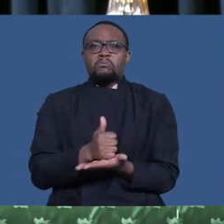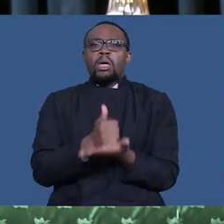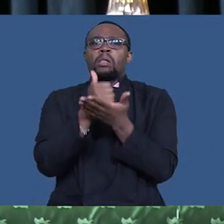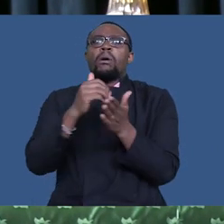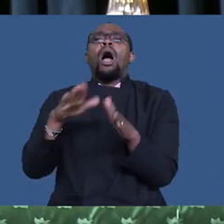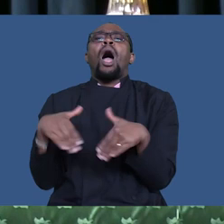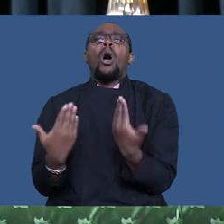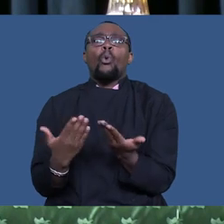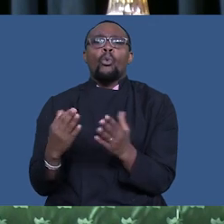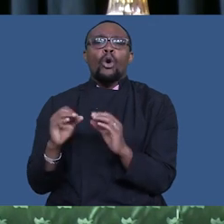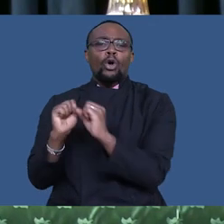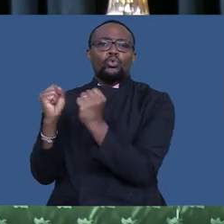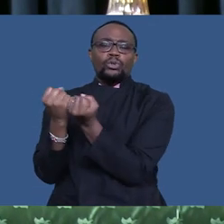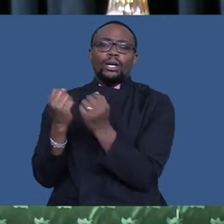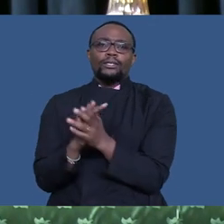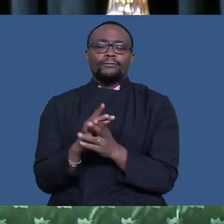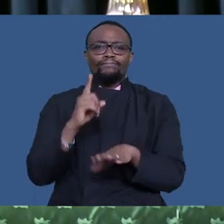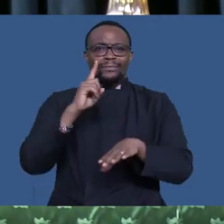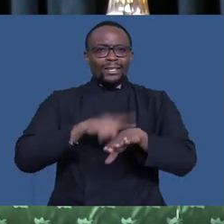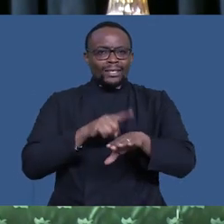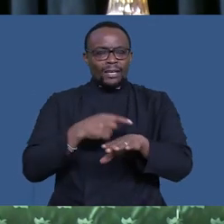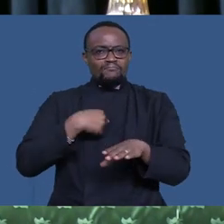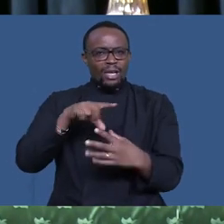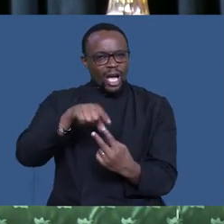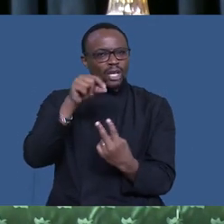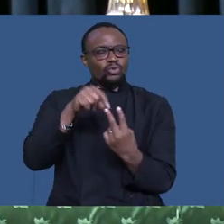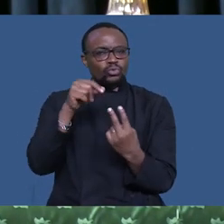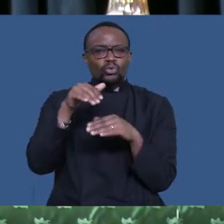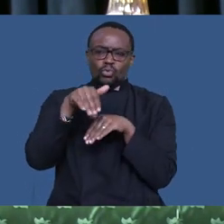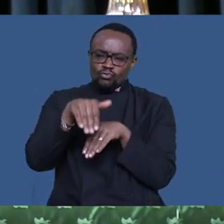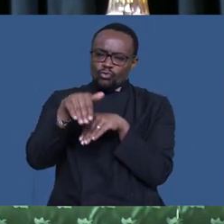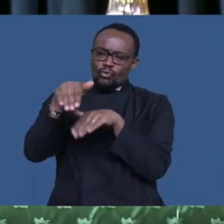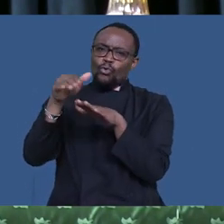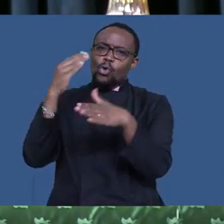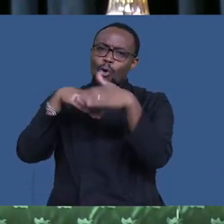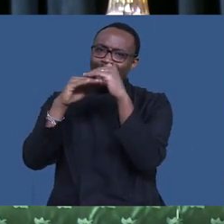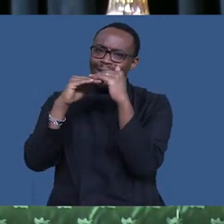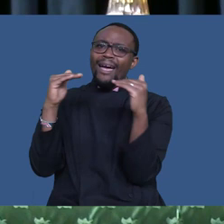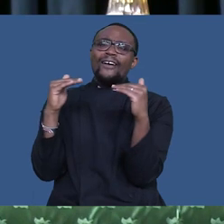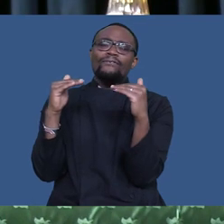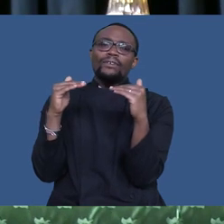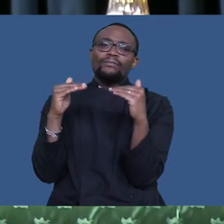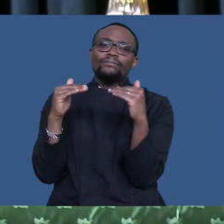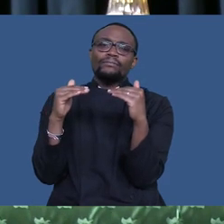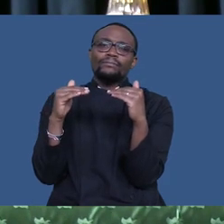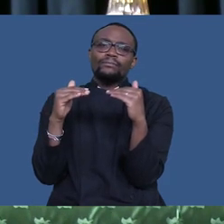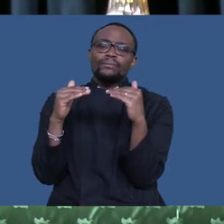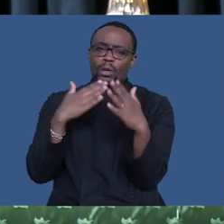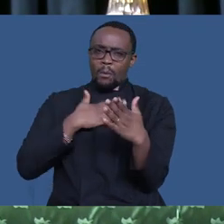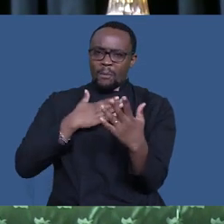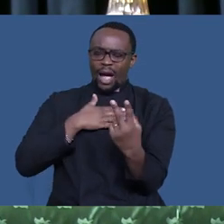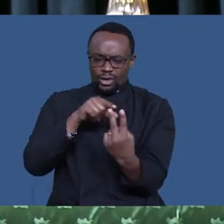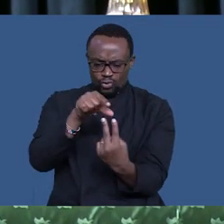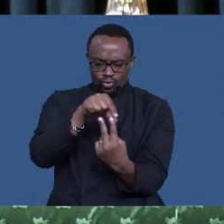first one, when you choose to live in light of eternity, it gets to shape the